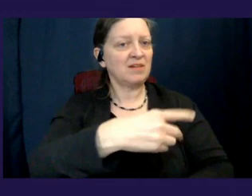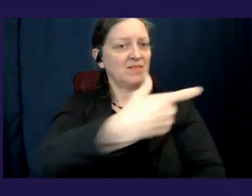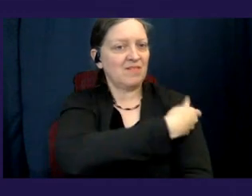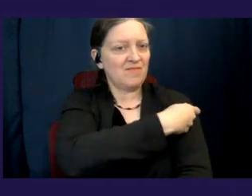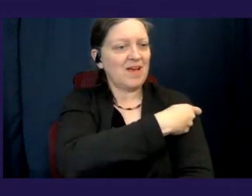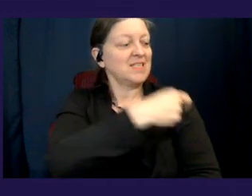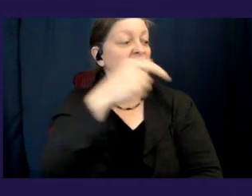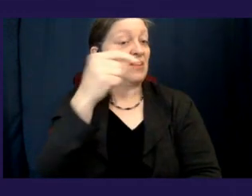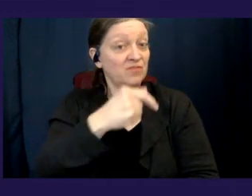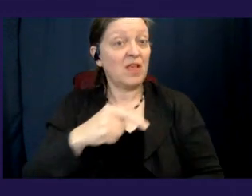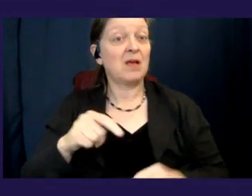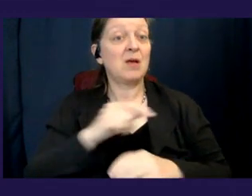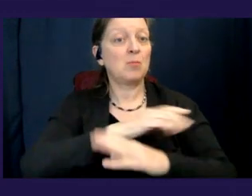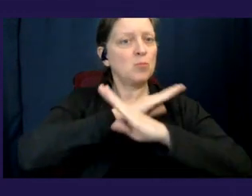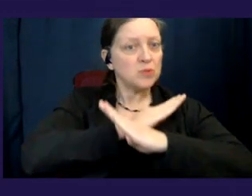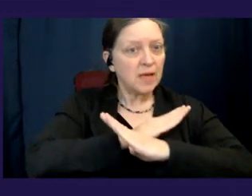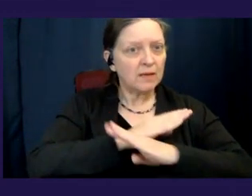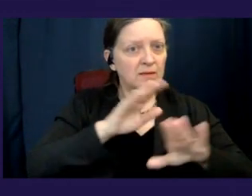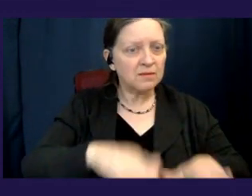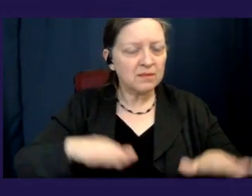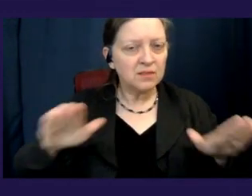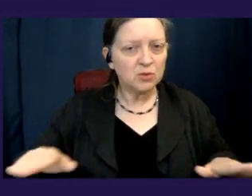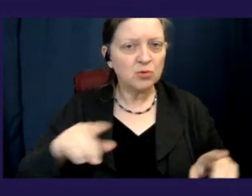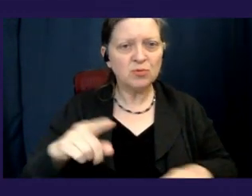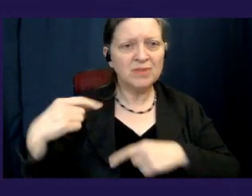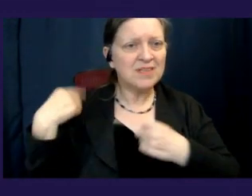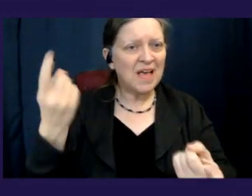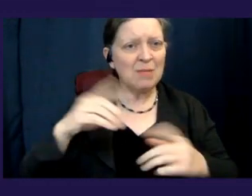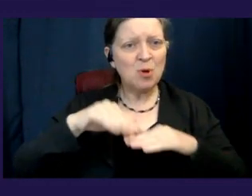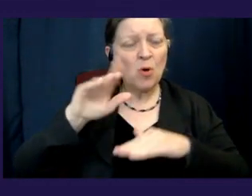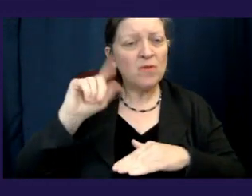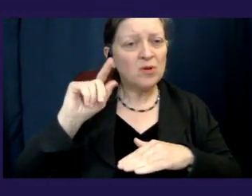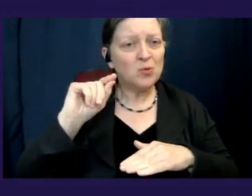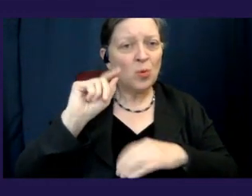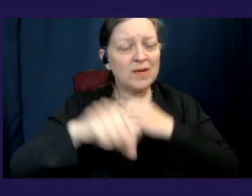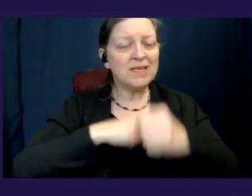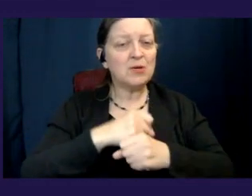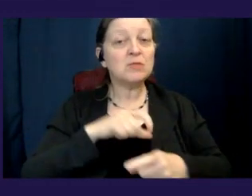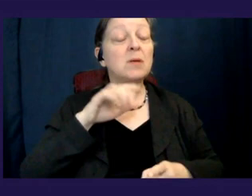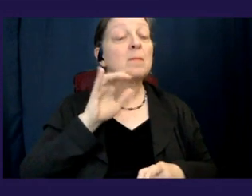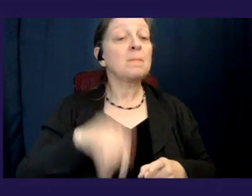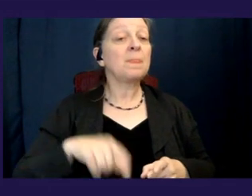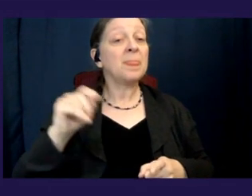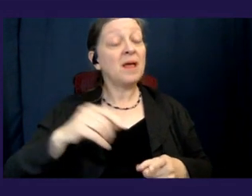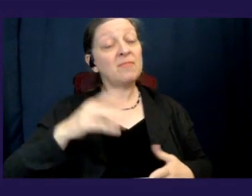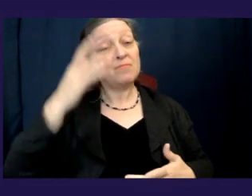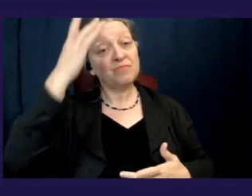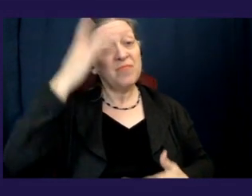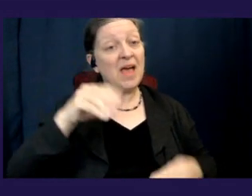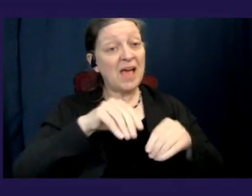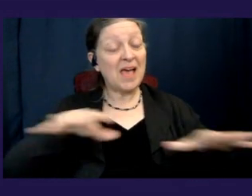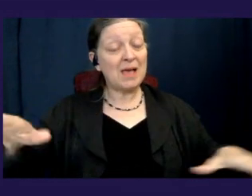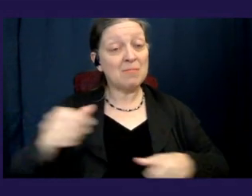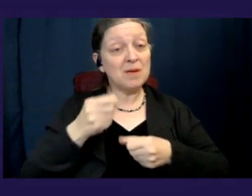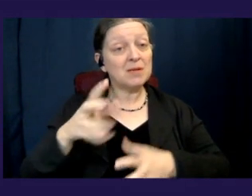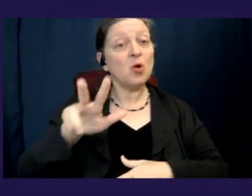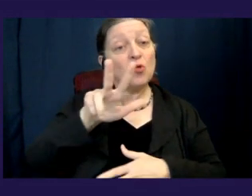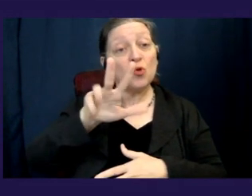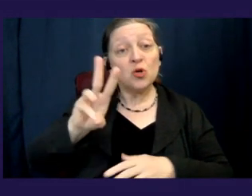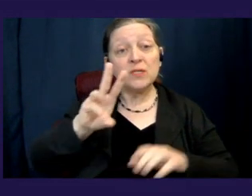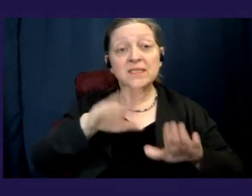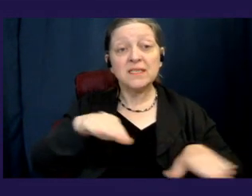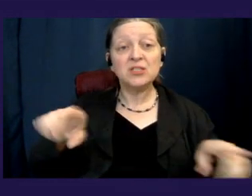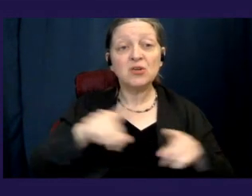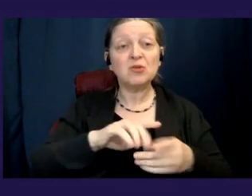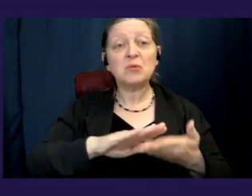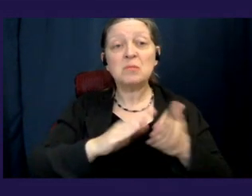this infodemic had caused 36 children to be so sick that they needed to be in the hospital. These 36 children